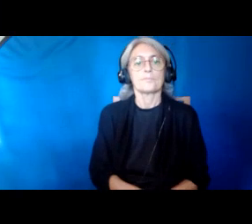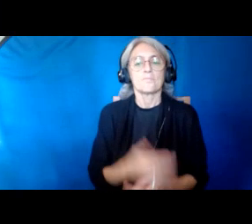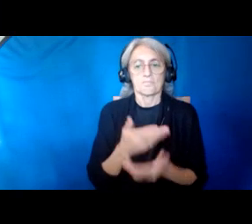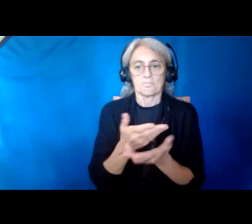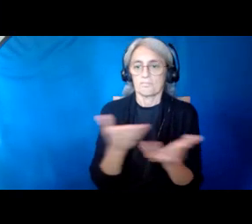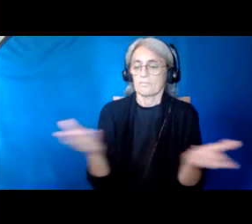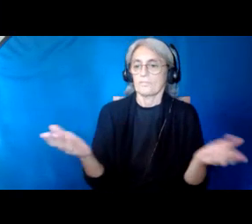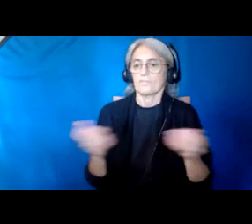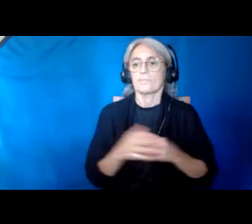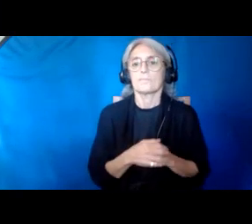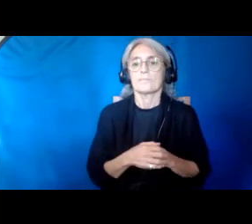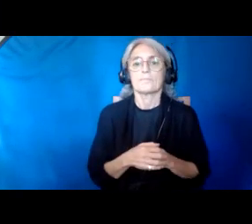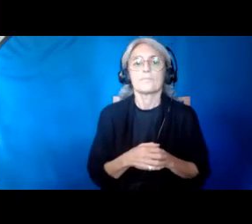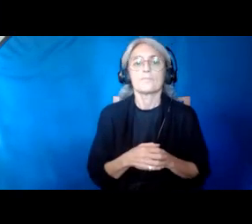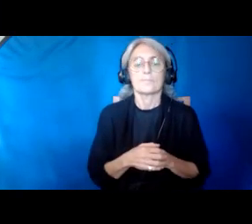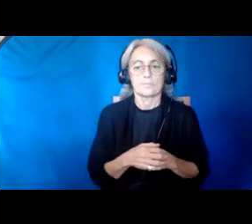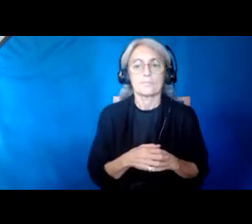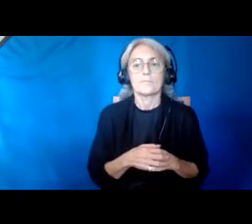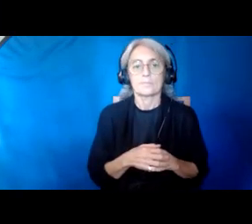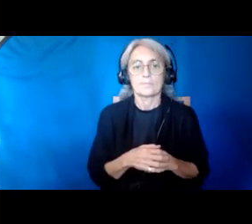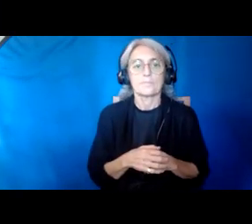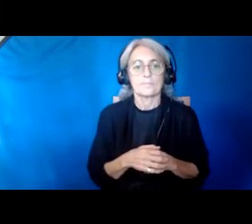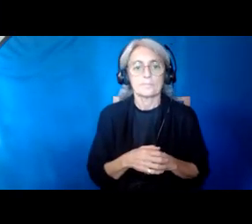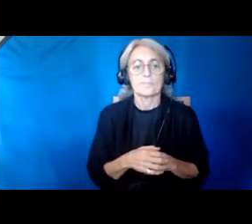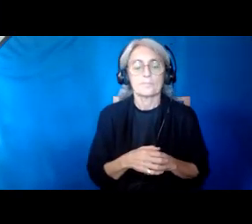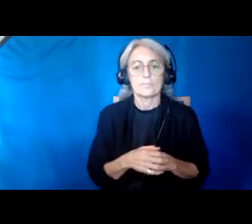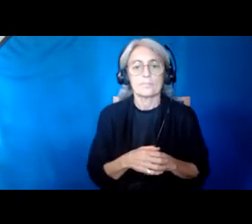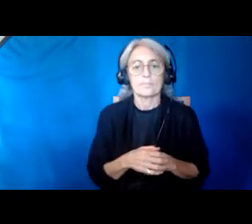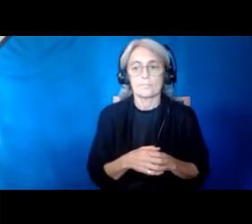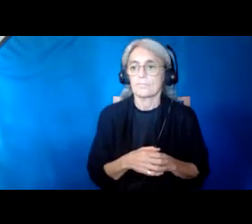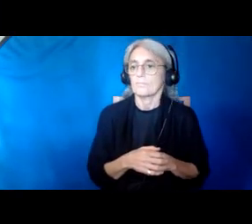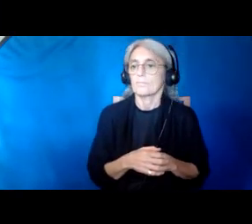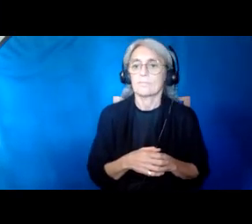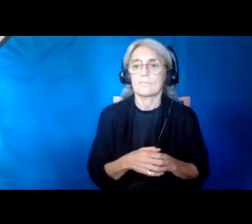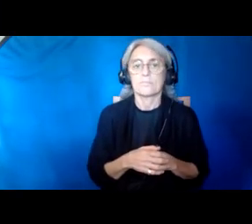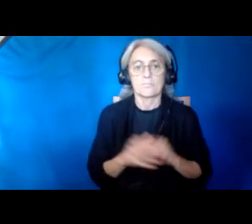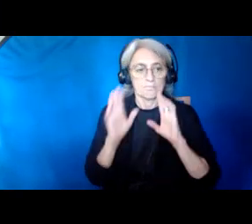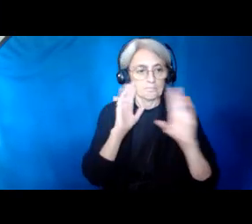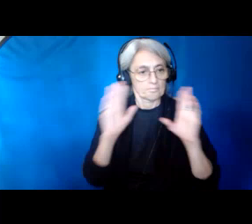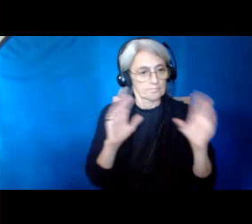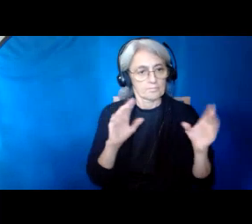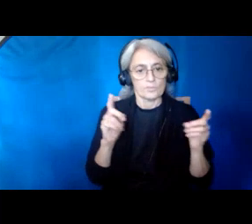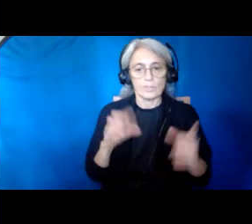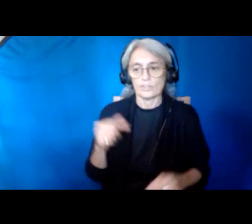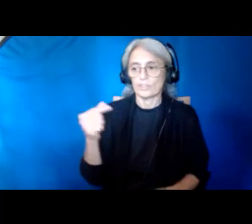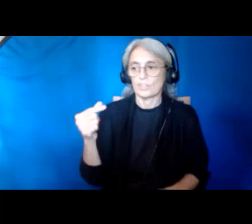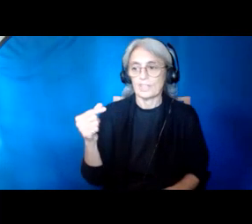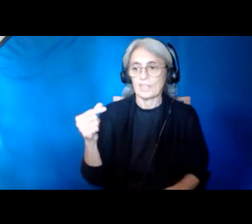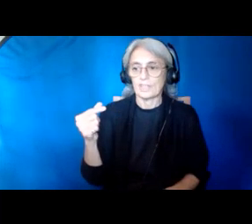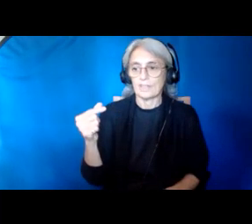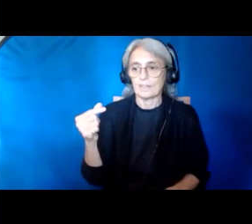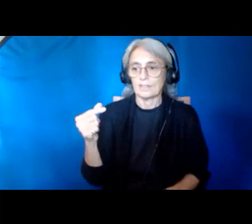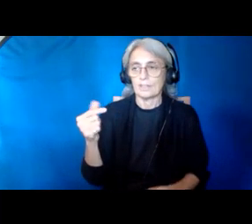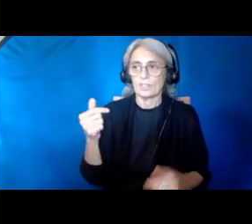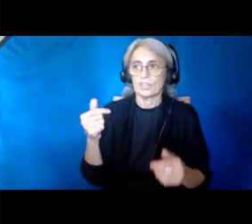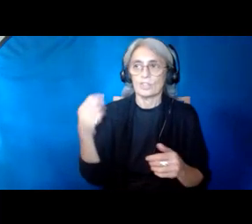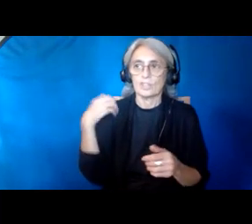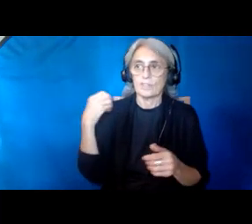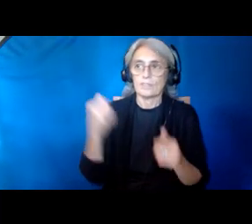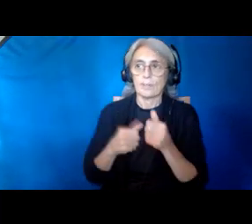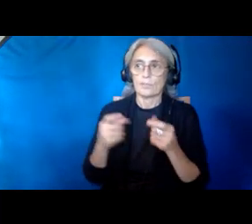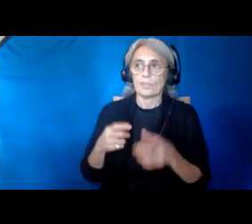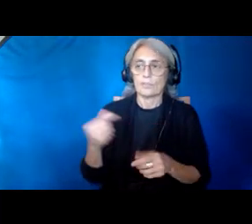Falcone, Commissioners, and Chief Deputy Director G. I'm going to stop there with that one.